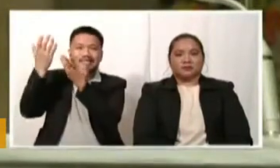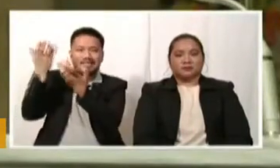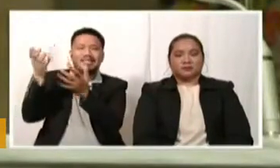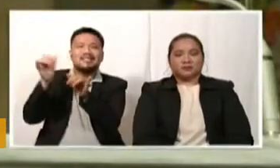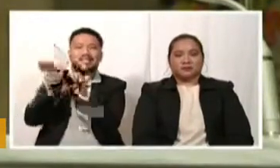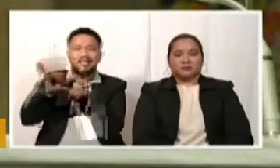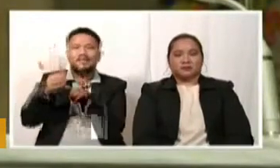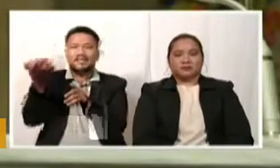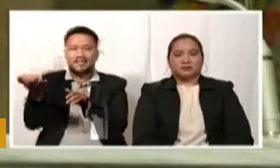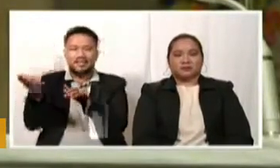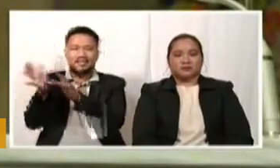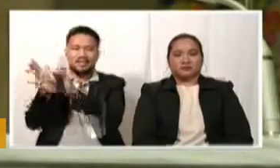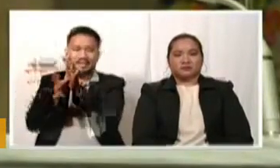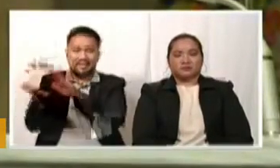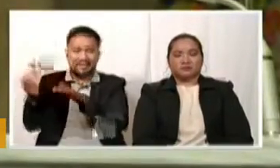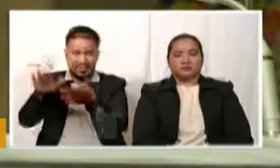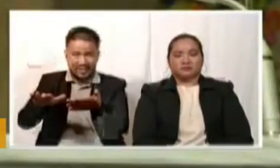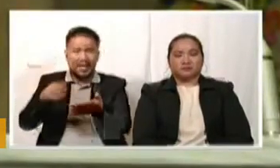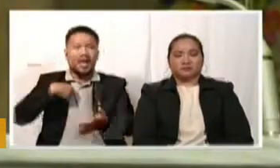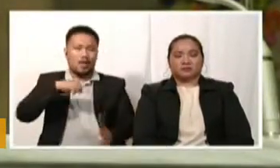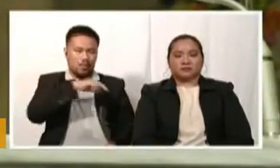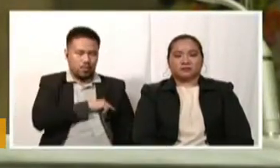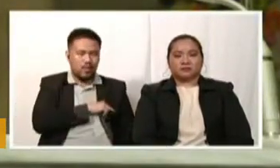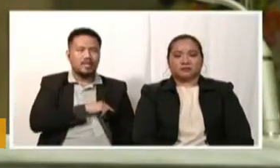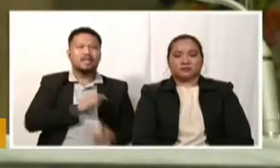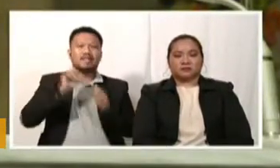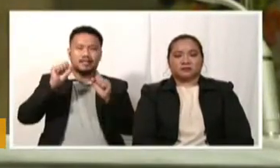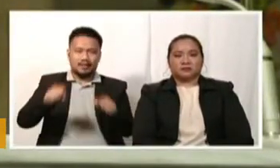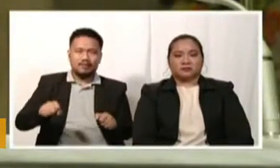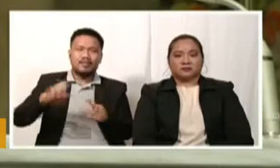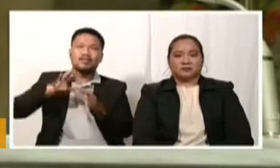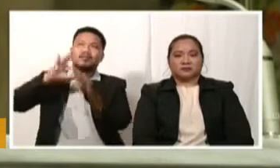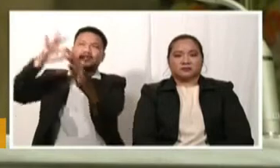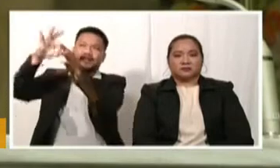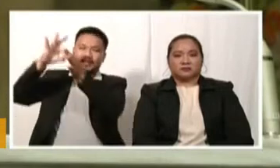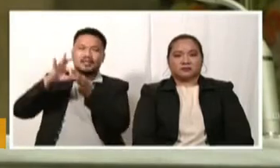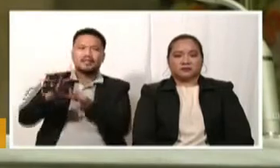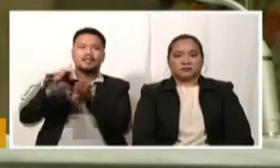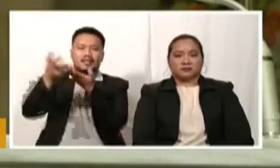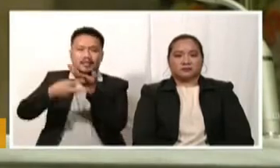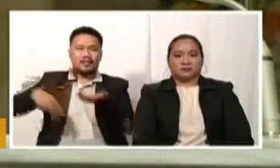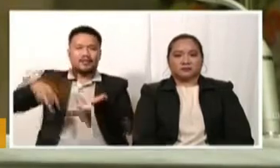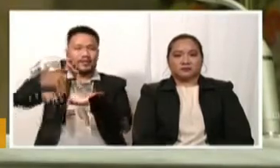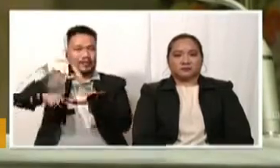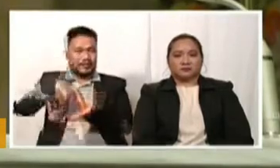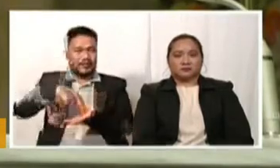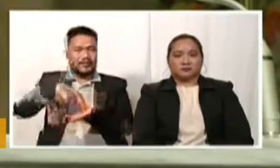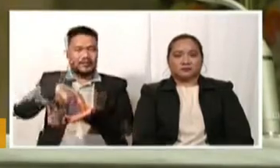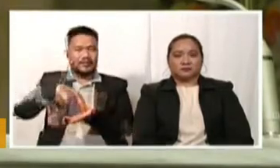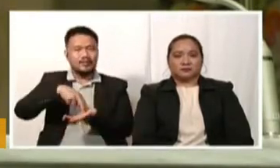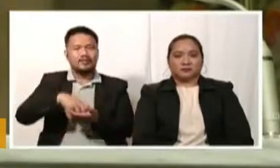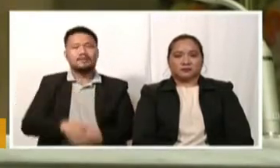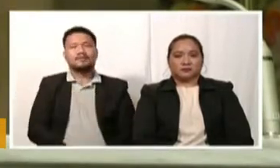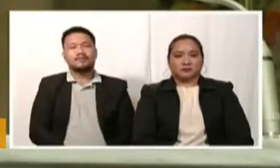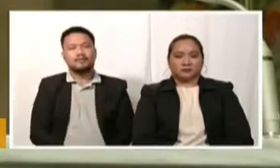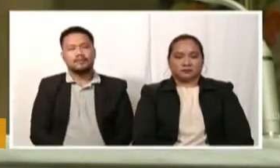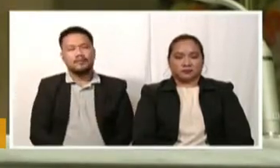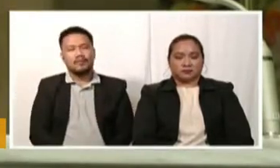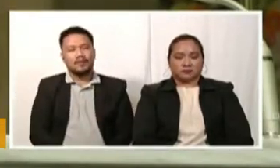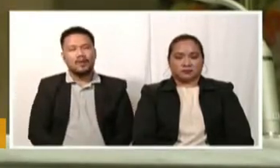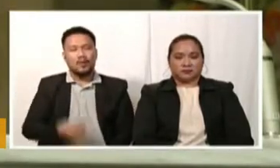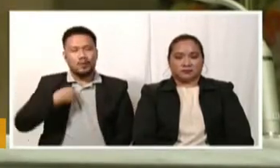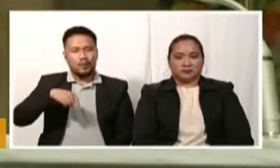his, we shall also be united with him in the resurrection.